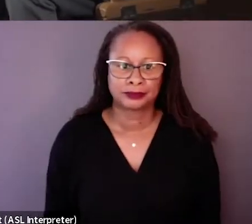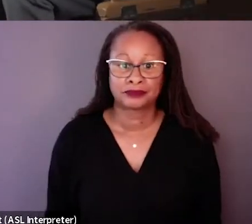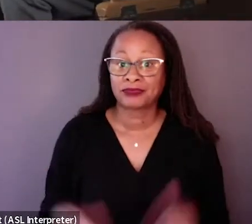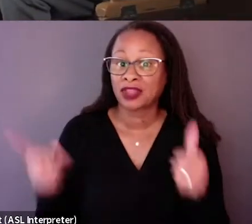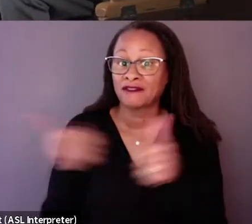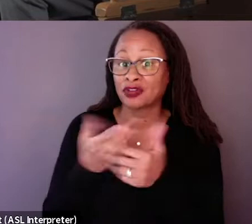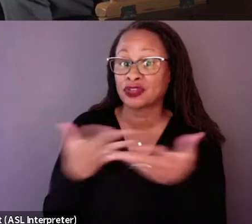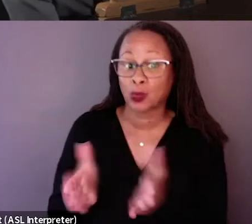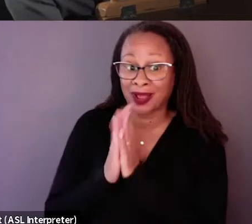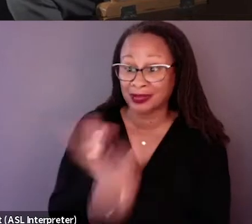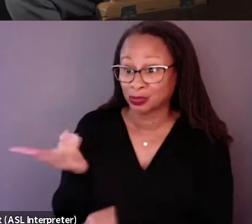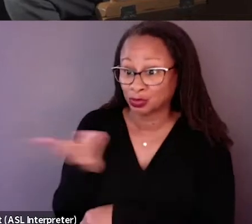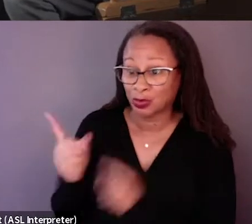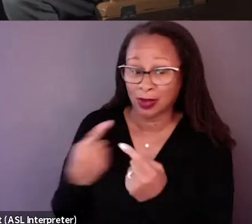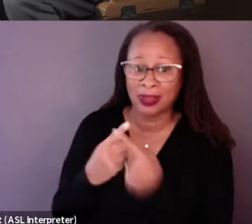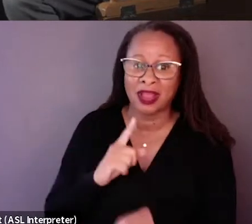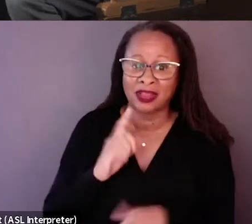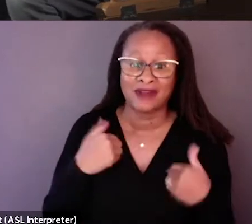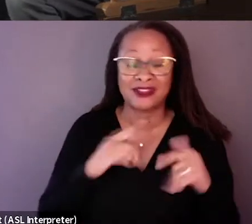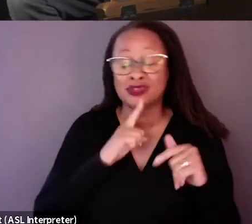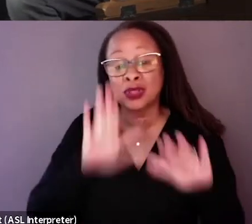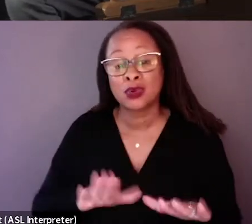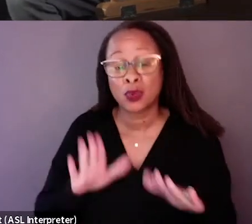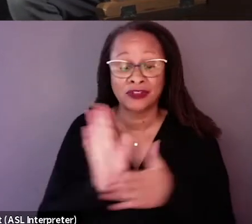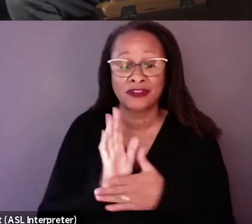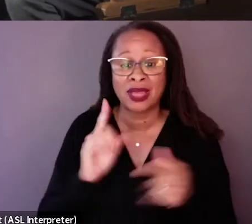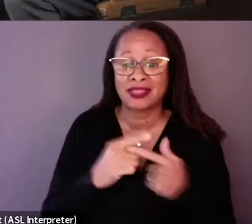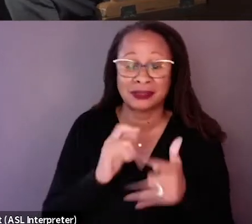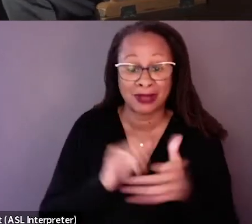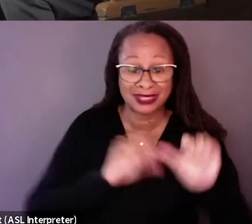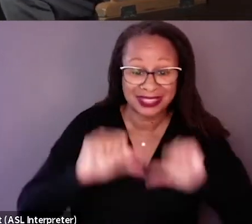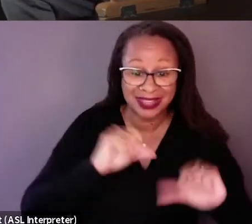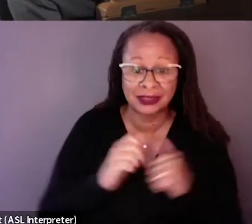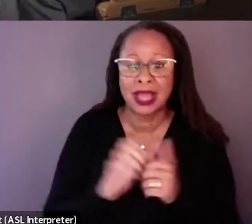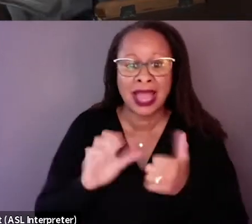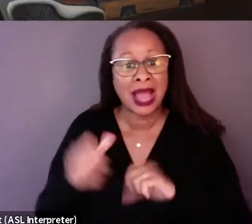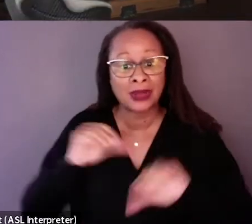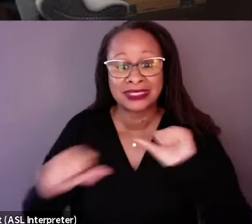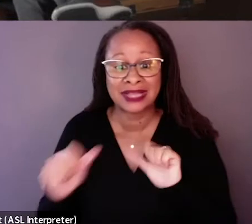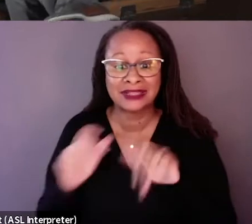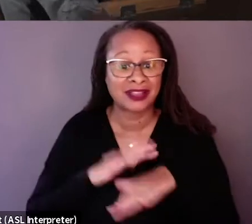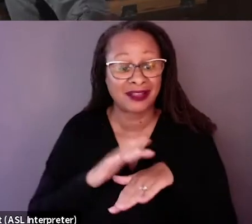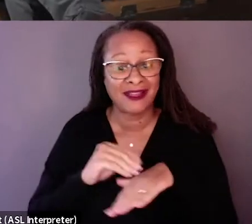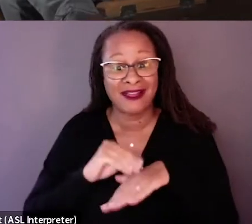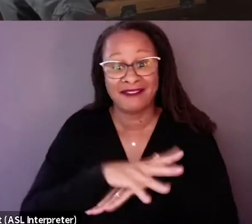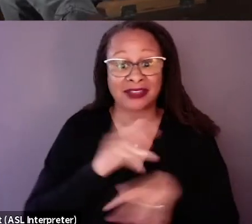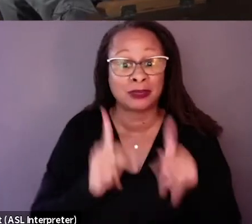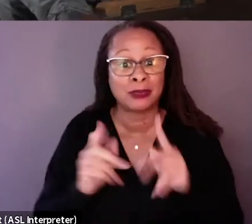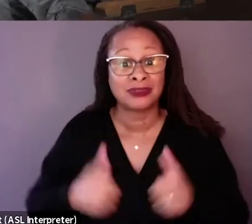the first thing I want to ask you guys about is you've made this really wonderful film that's about science. It's about the way science affects people's lives. It's about the way